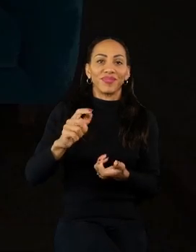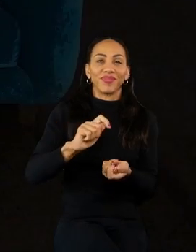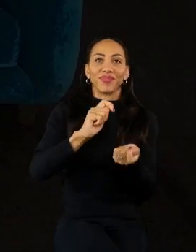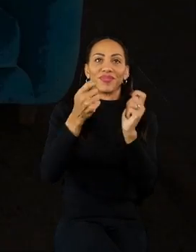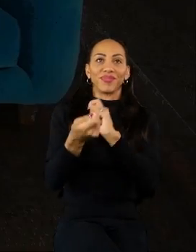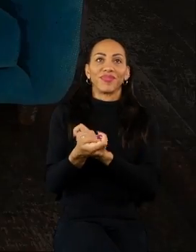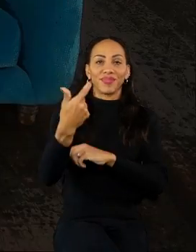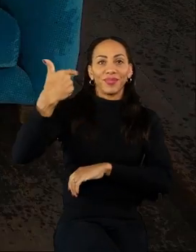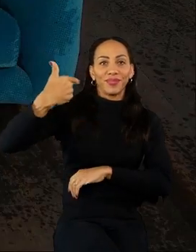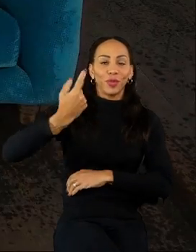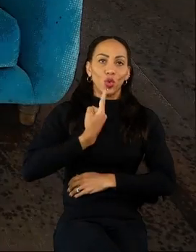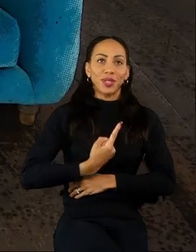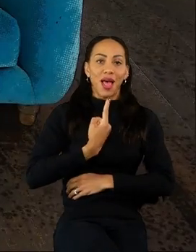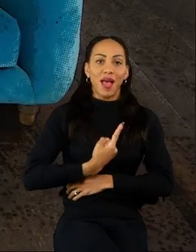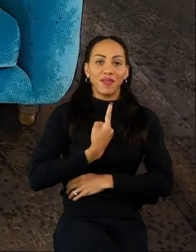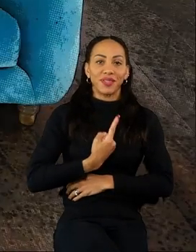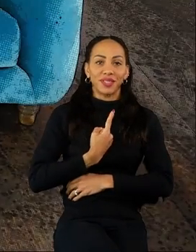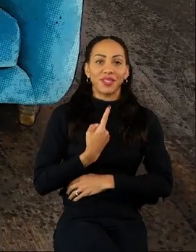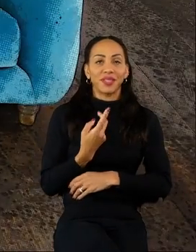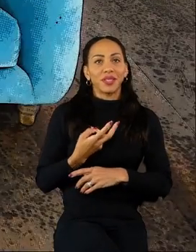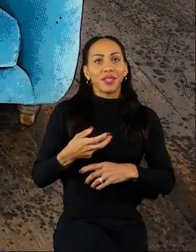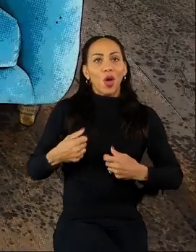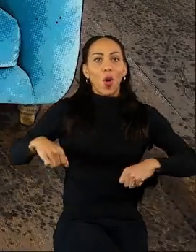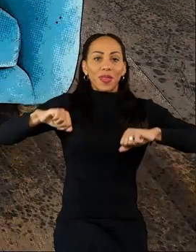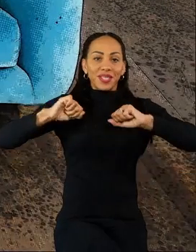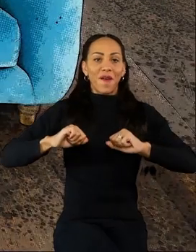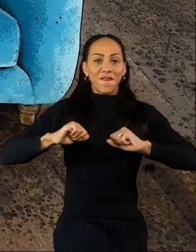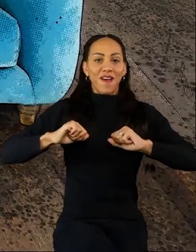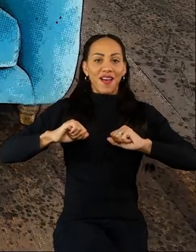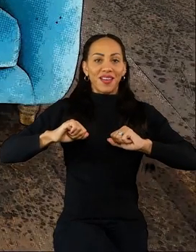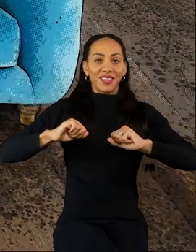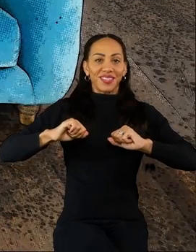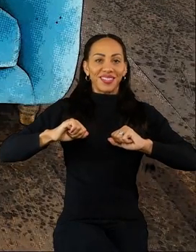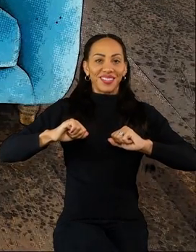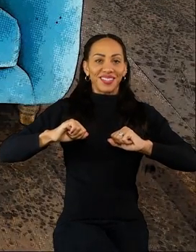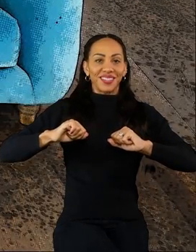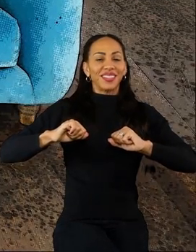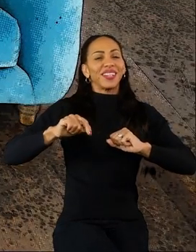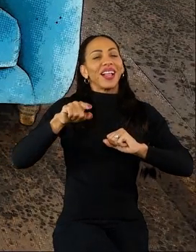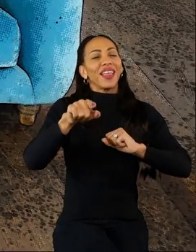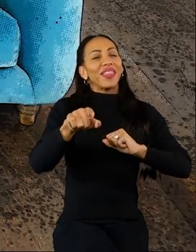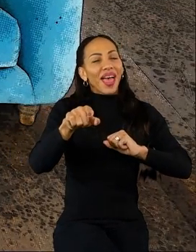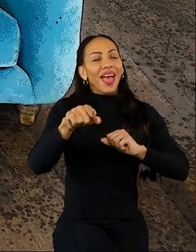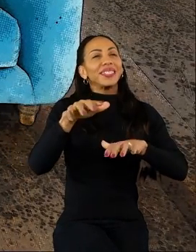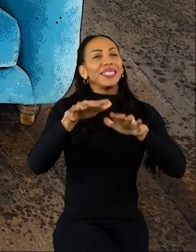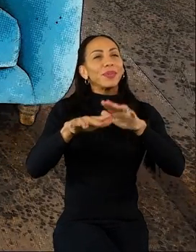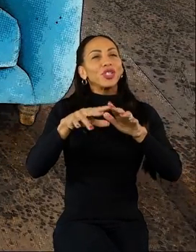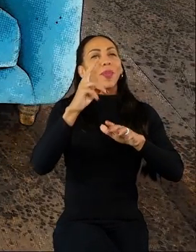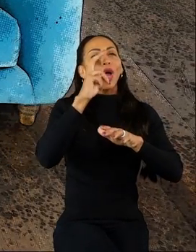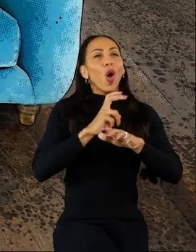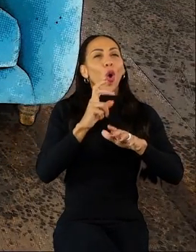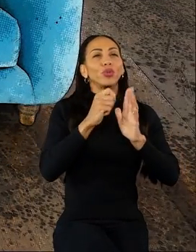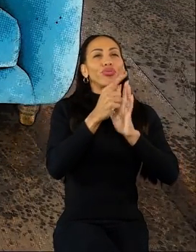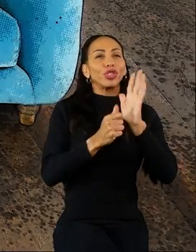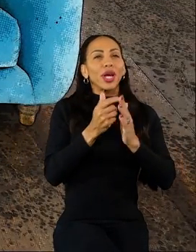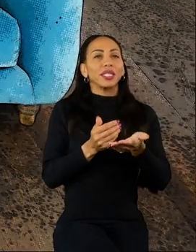And then it turns on you, it turns back on the view onto yourselves on the sofa. So some of these shots are a bit reminiscent of some